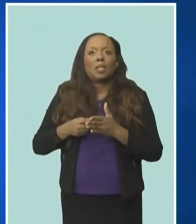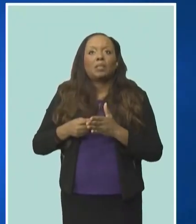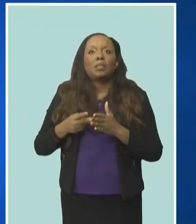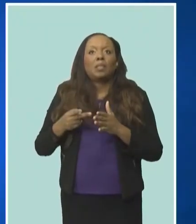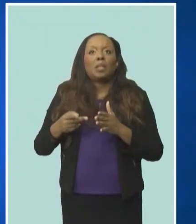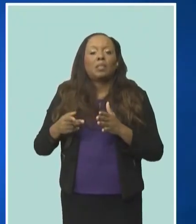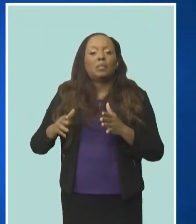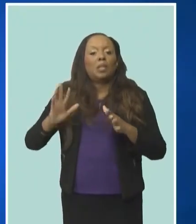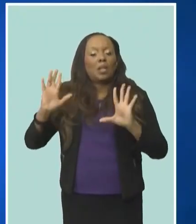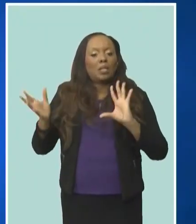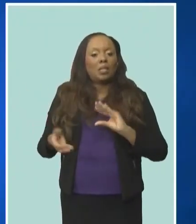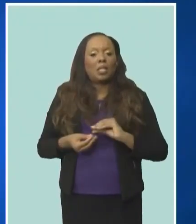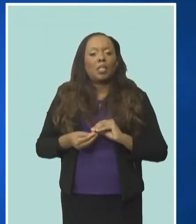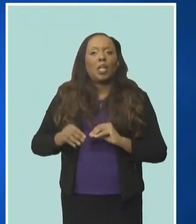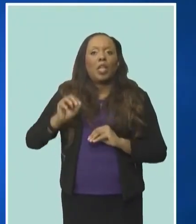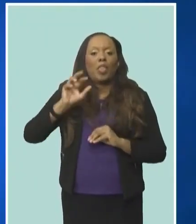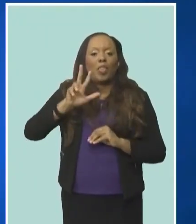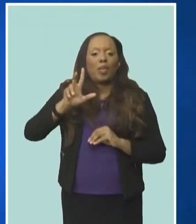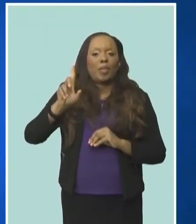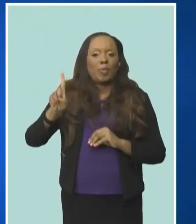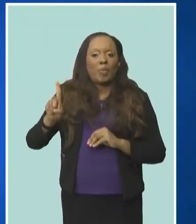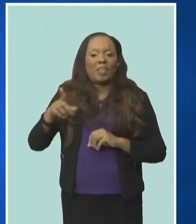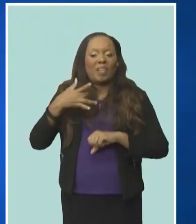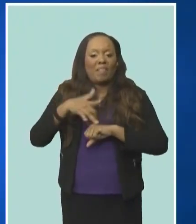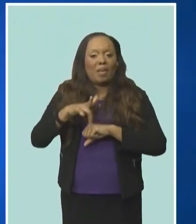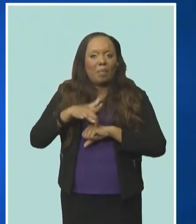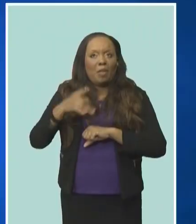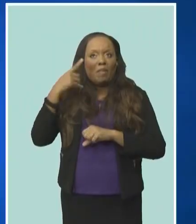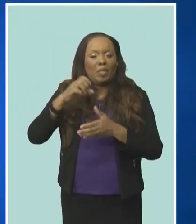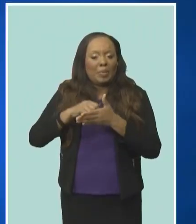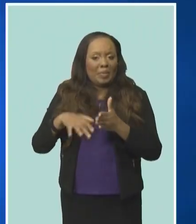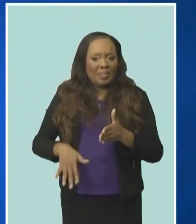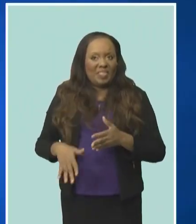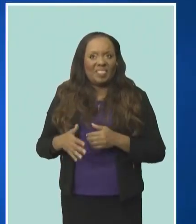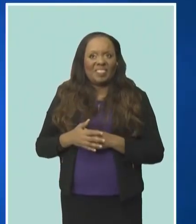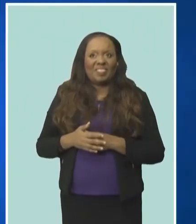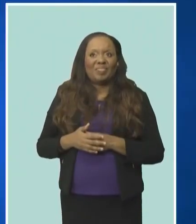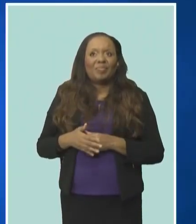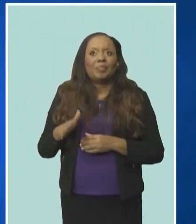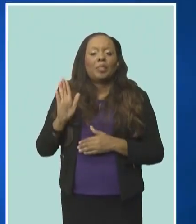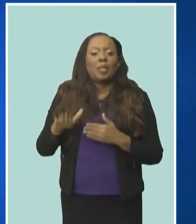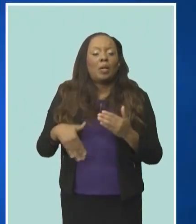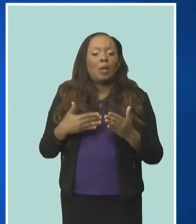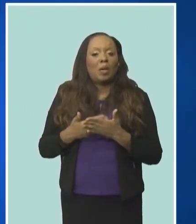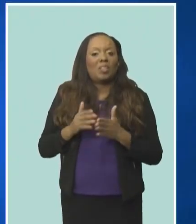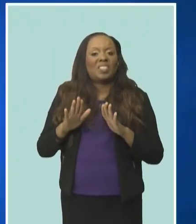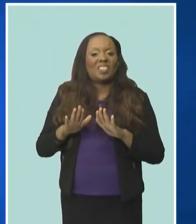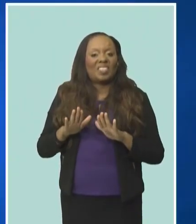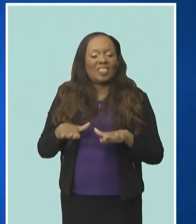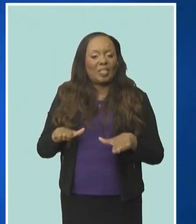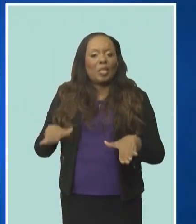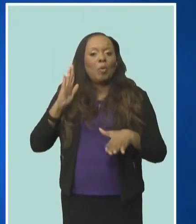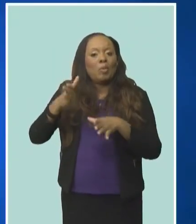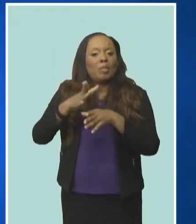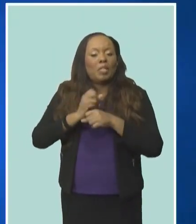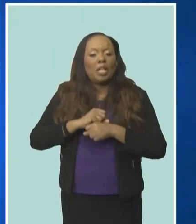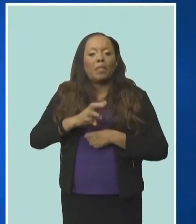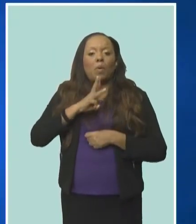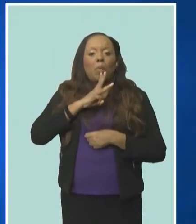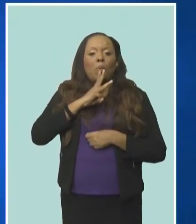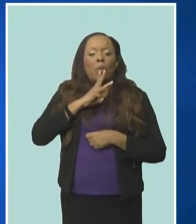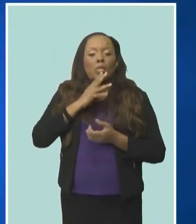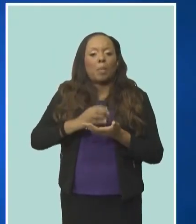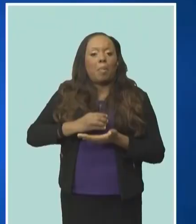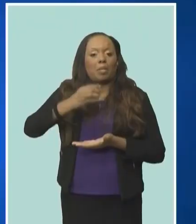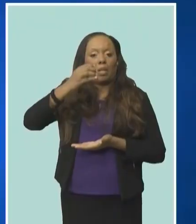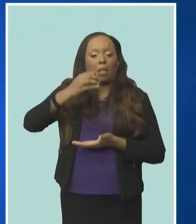chilled water stations available to students. Each child at the school also receives a reusable water bottle.